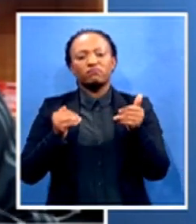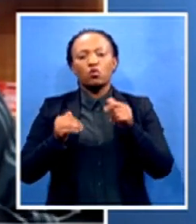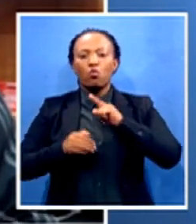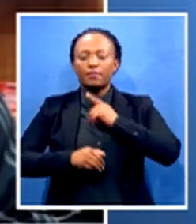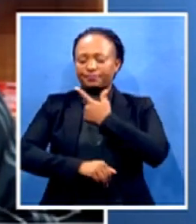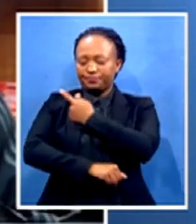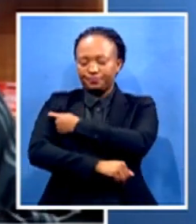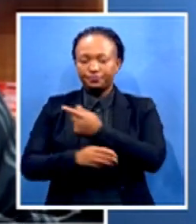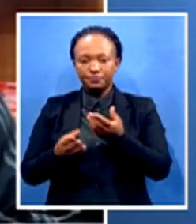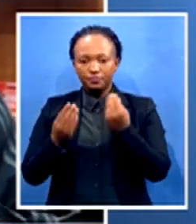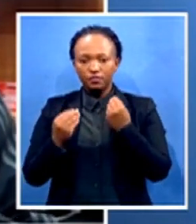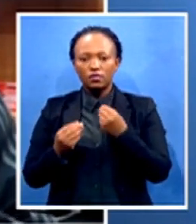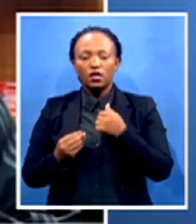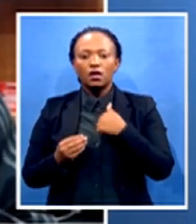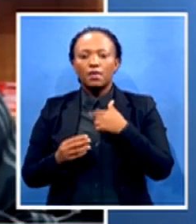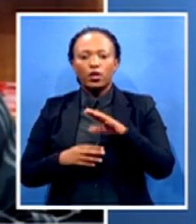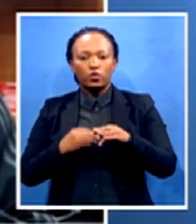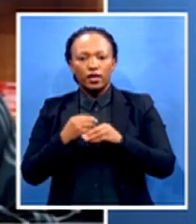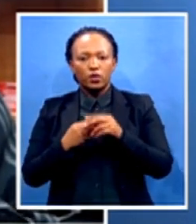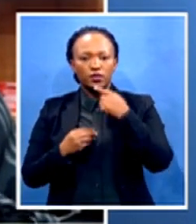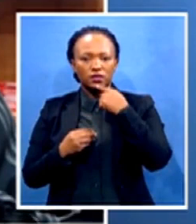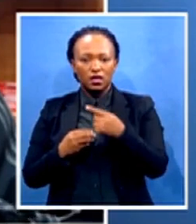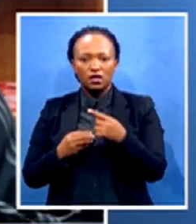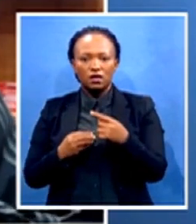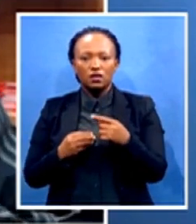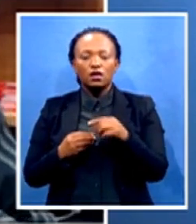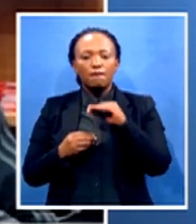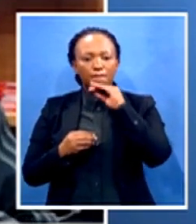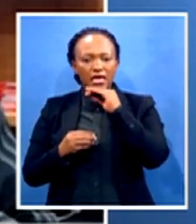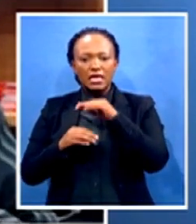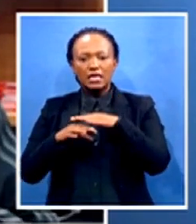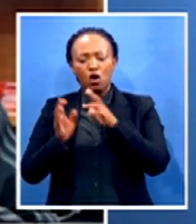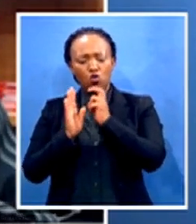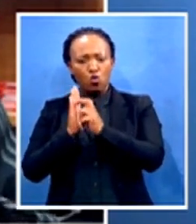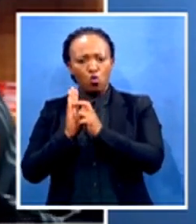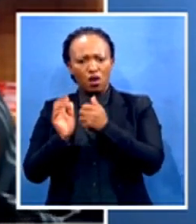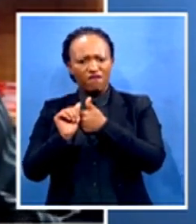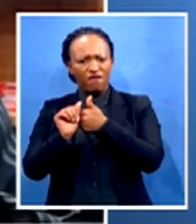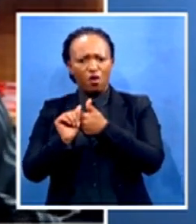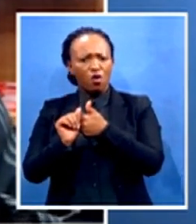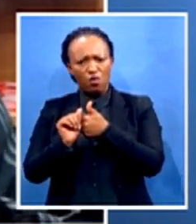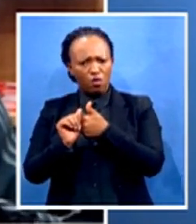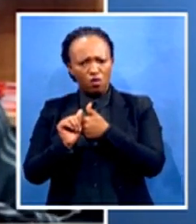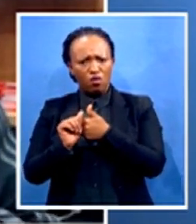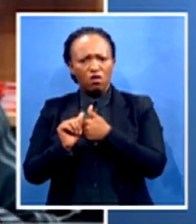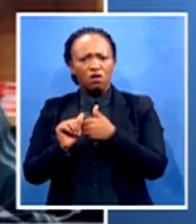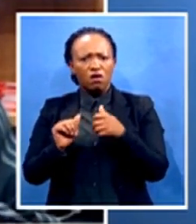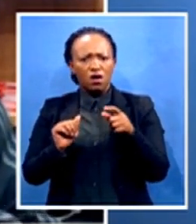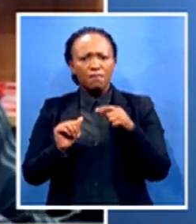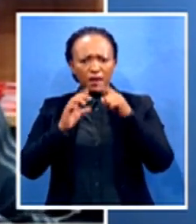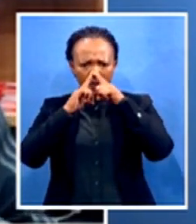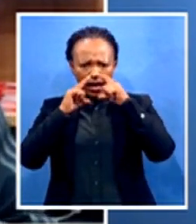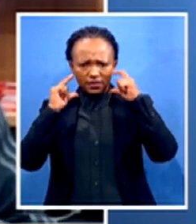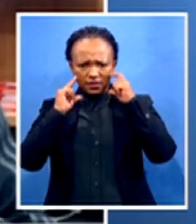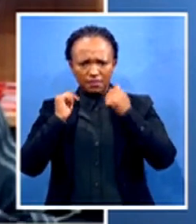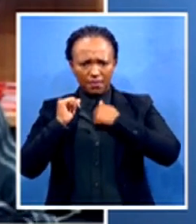then I must not observe the basics. Put on my mask, which I have it next to me here, wash my